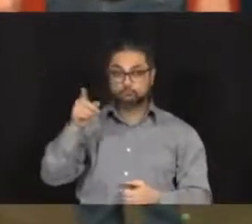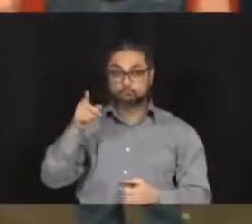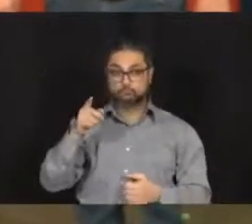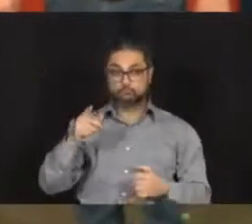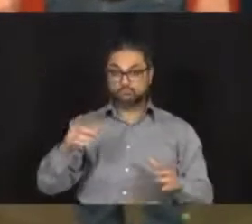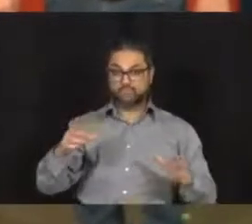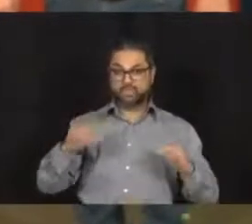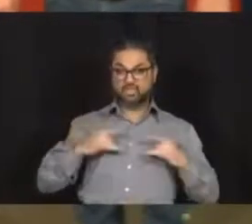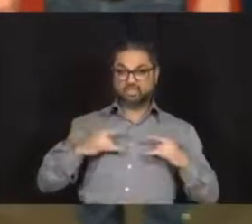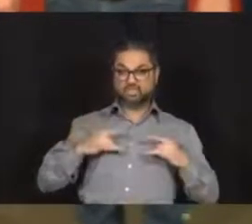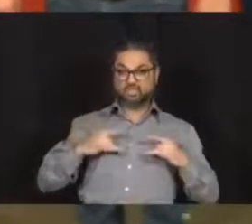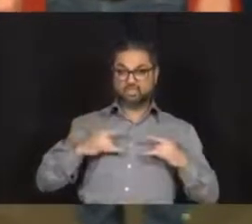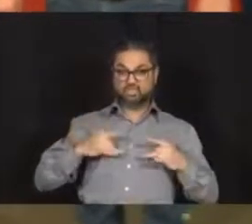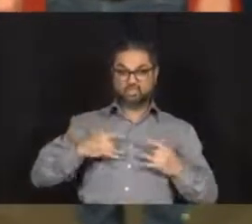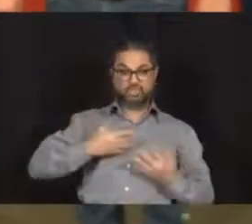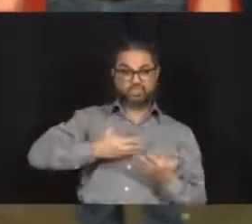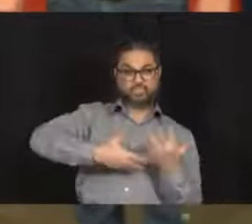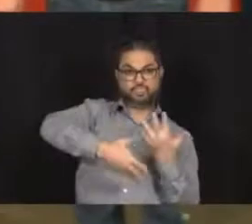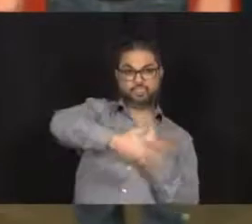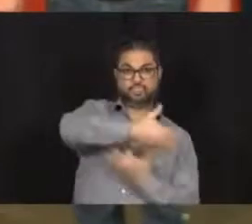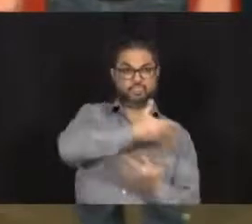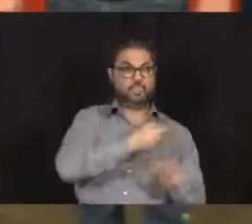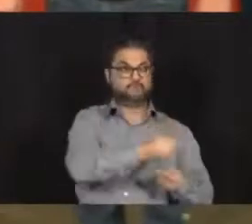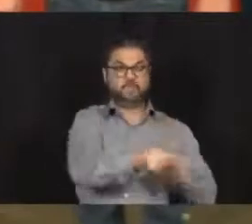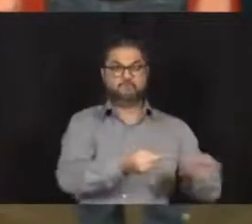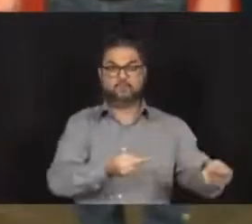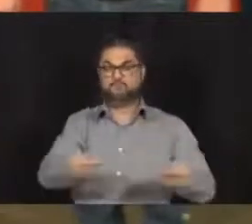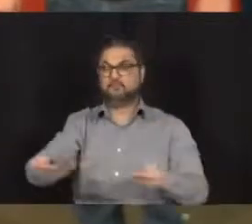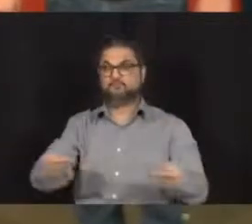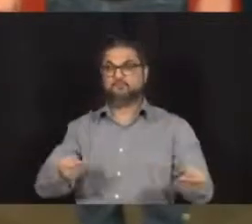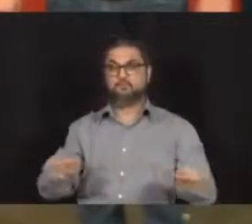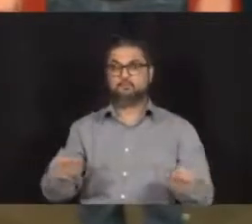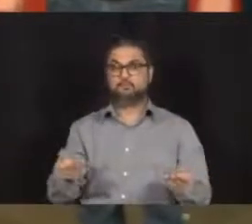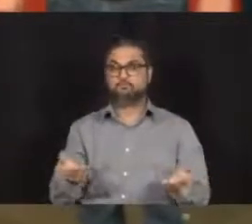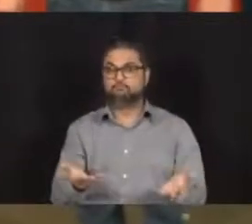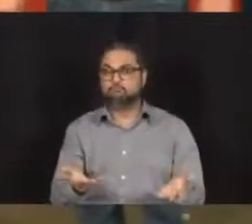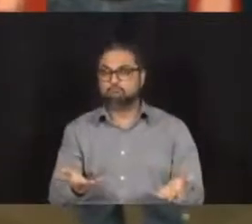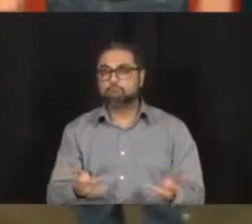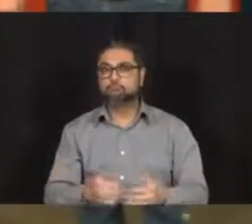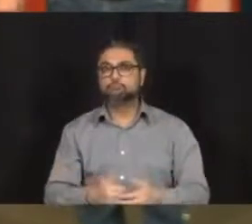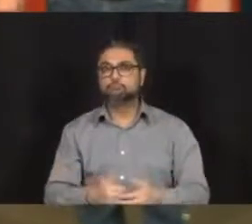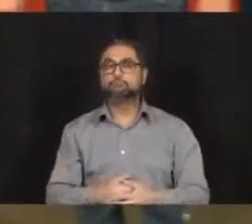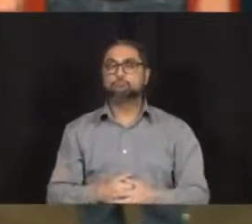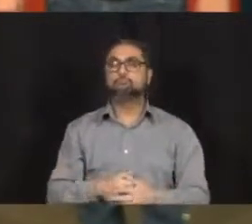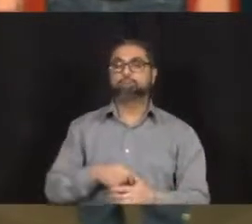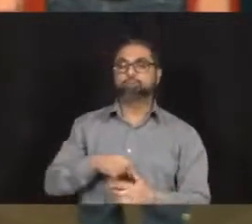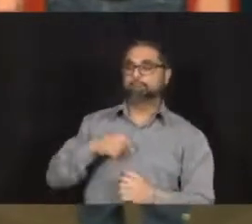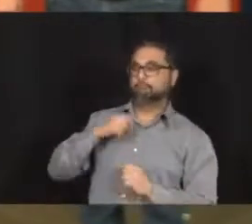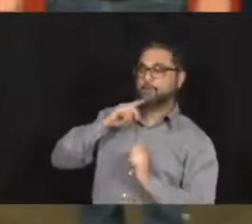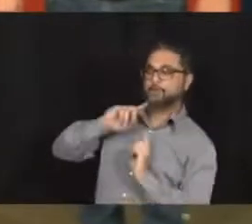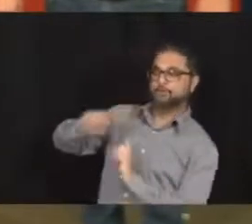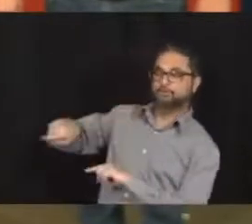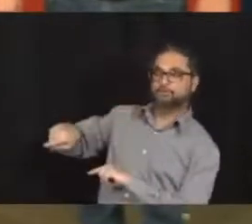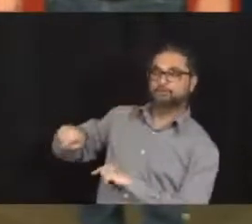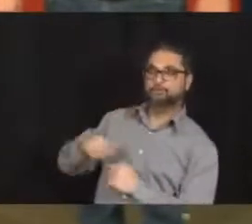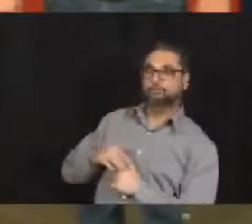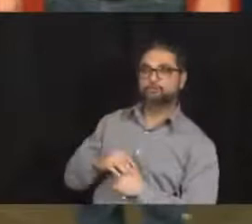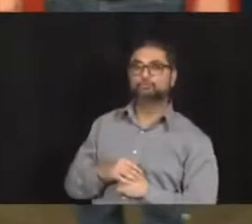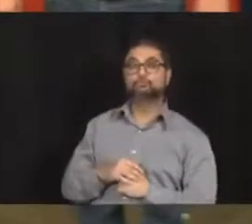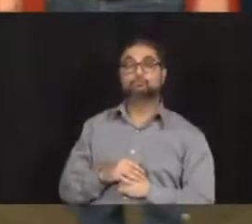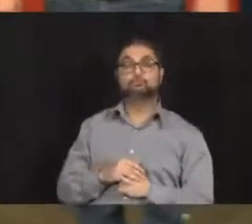COVID-19? Well, first on the issue of the workforce in some of the long-term care homes and so